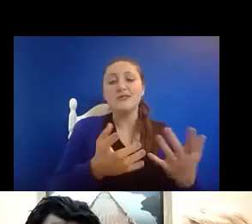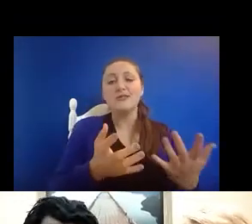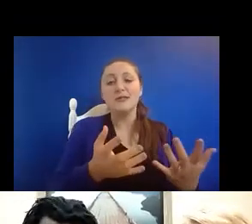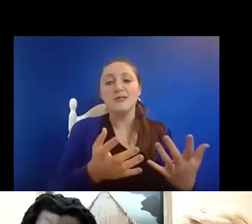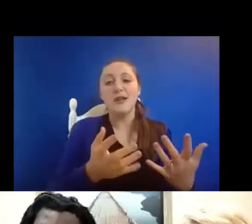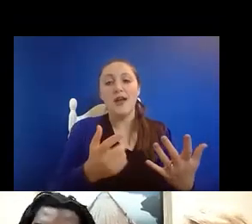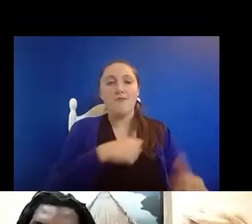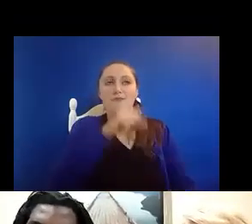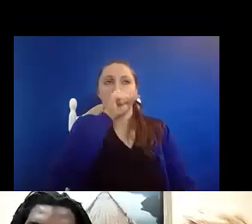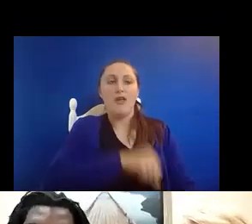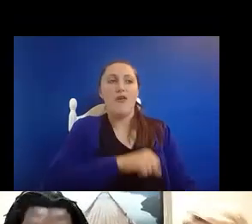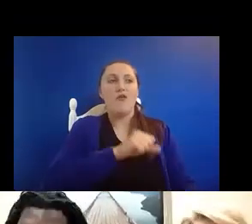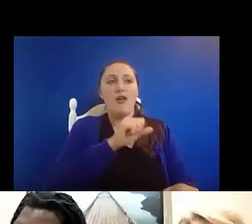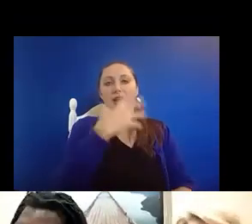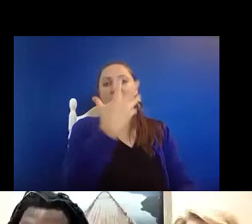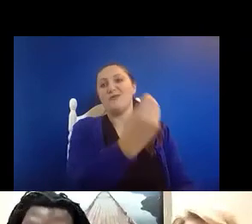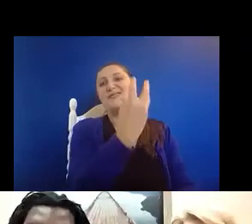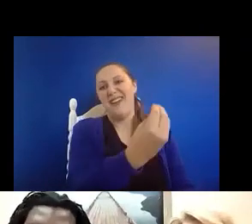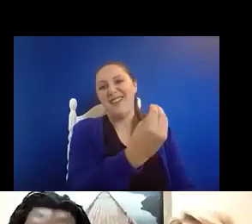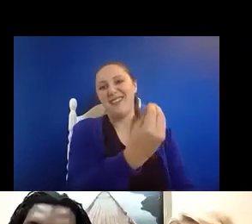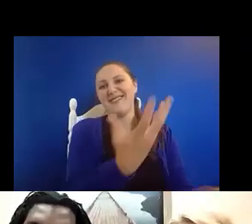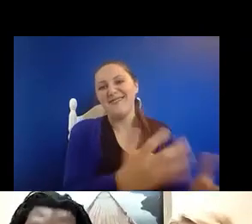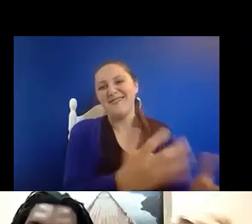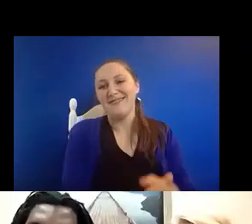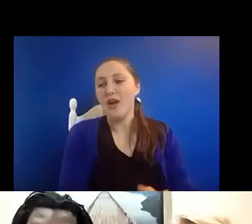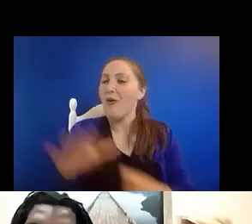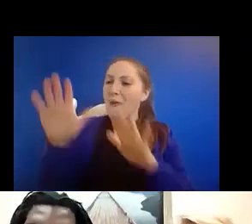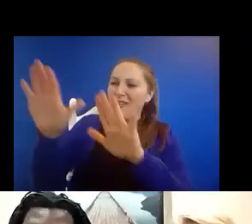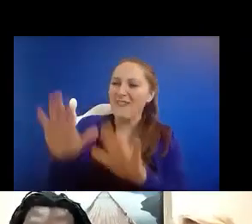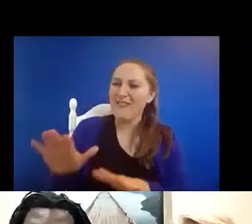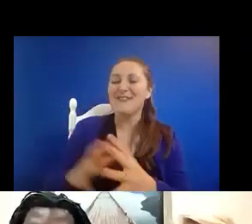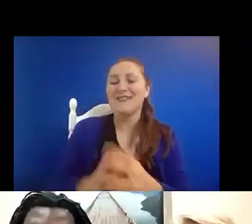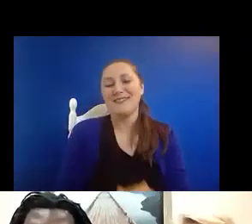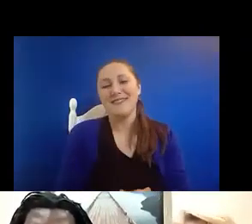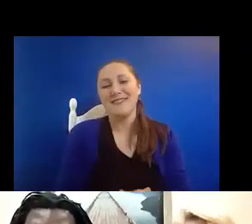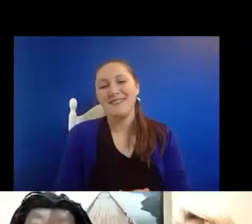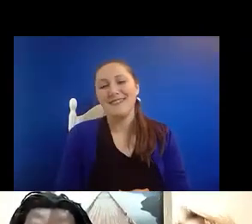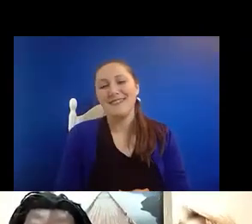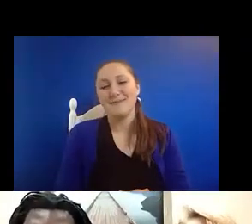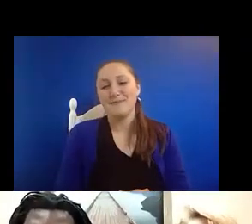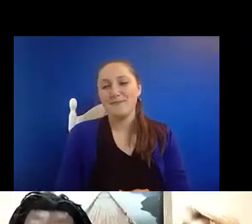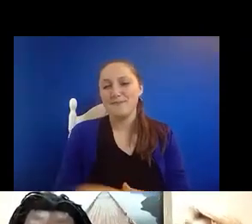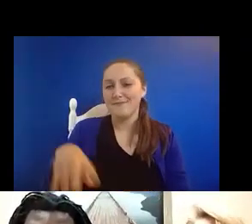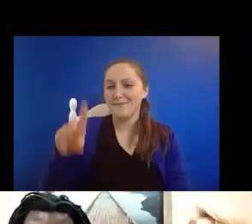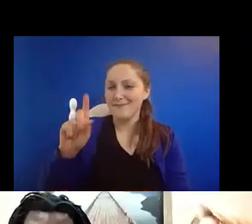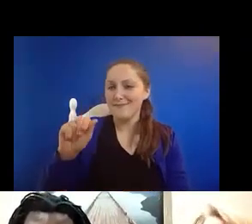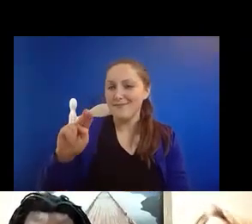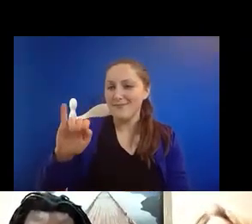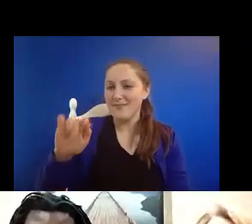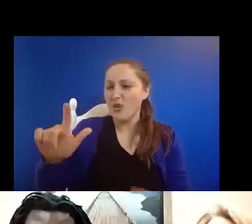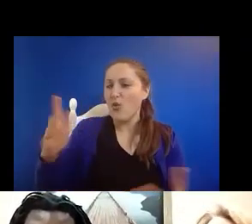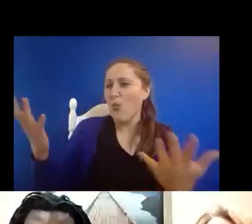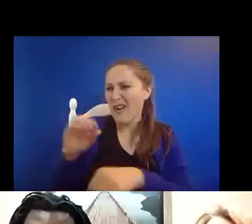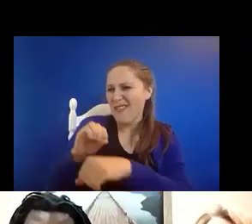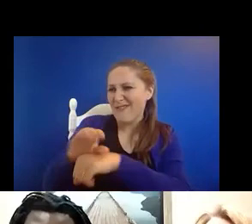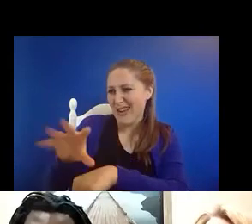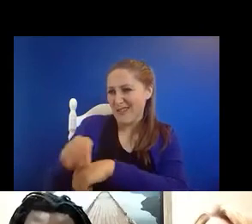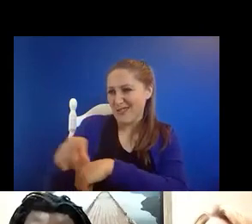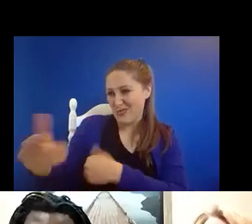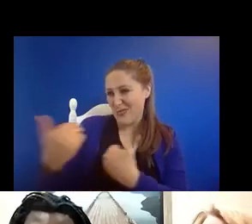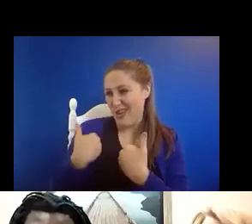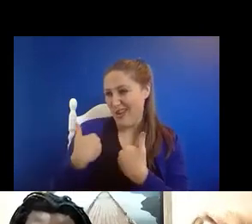outside a lot. Oh, that's just wonderful. Yeah. And Daniel, what advice would you have